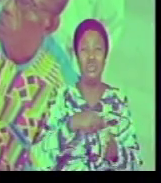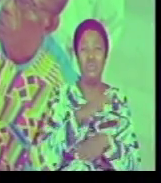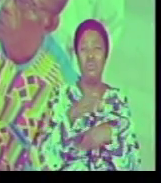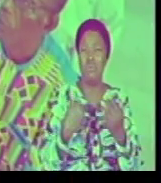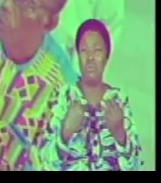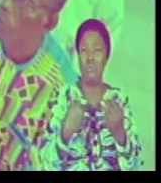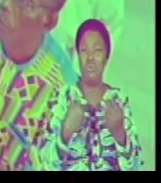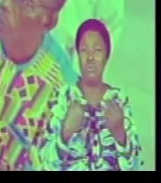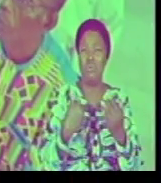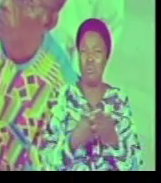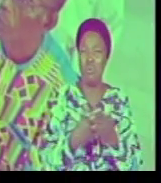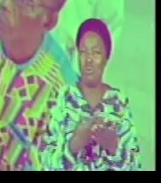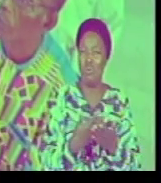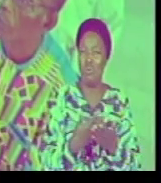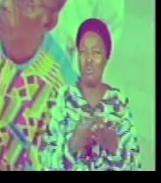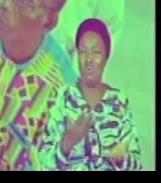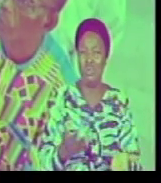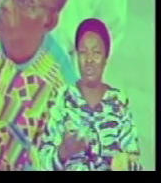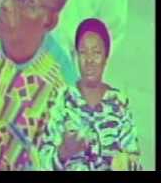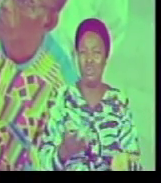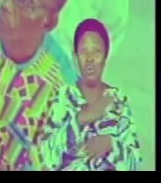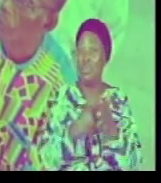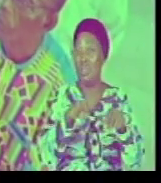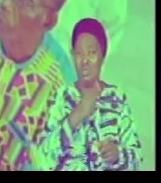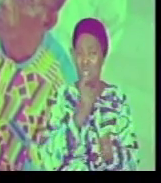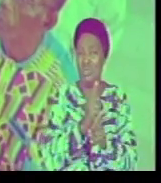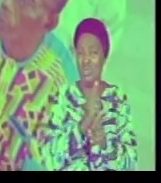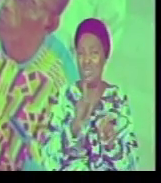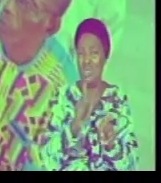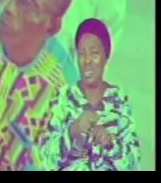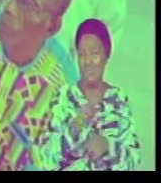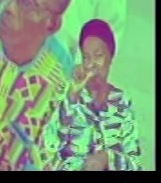to offer? It's like peanuts. This doesn't take